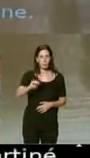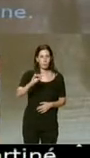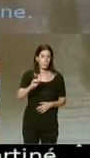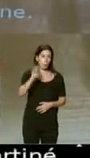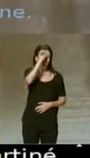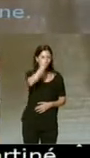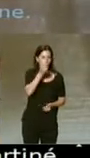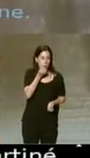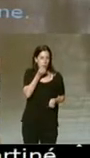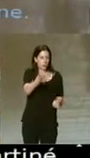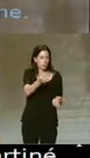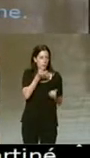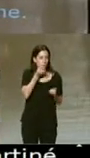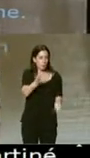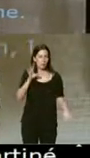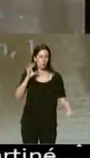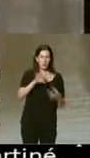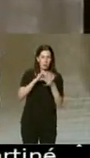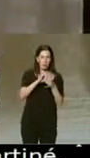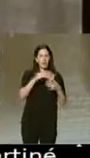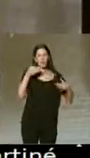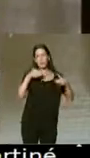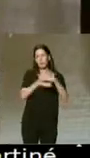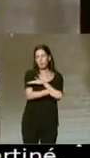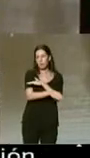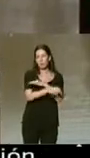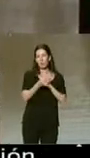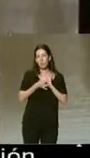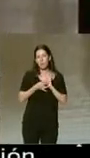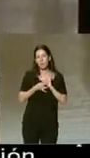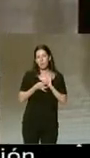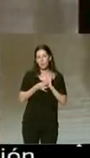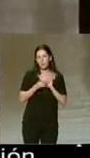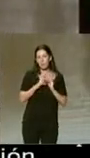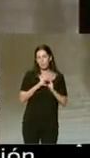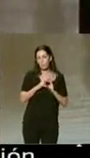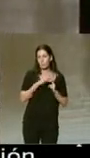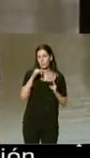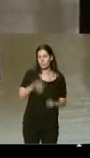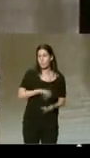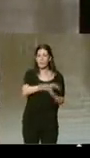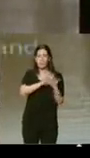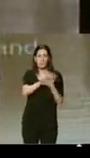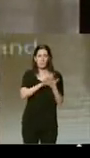I would like to pose a question, or rather make a reflection regarding accessibility and quality.